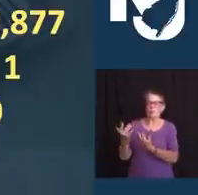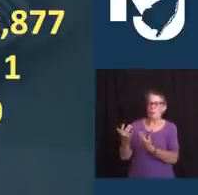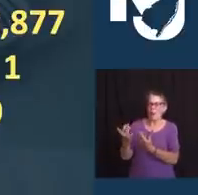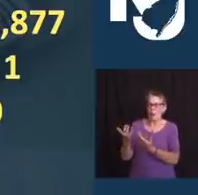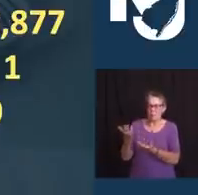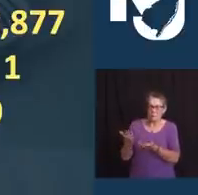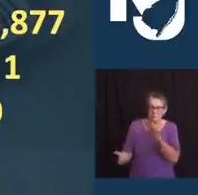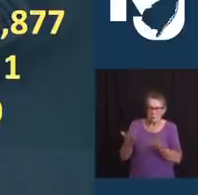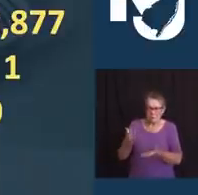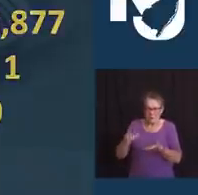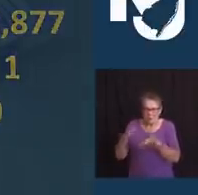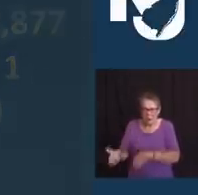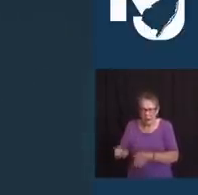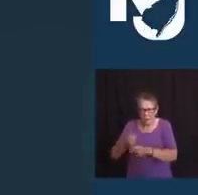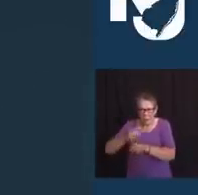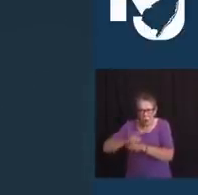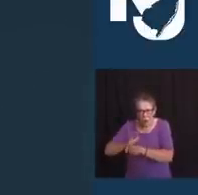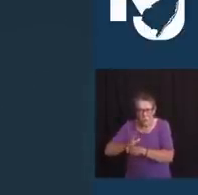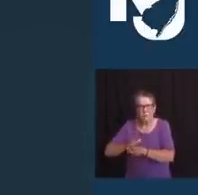2,719.